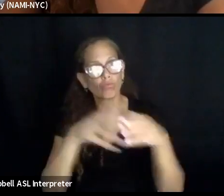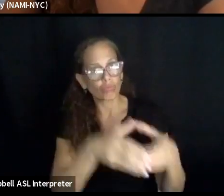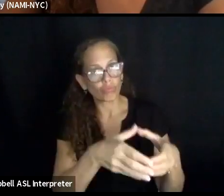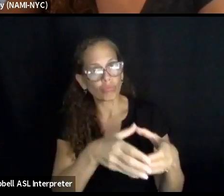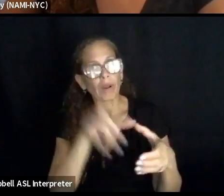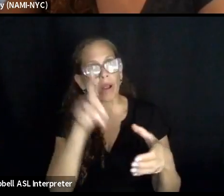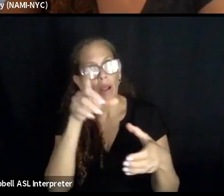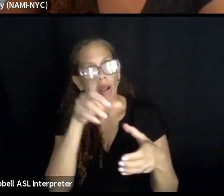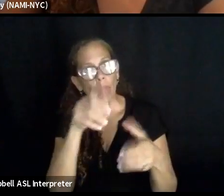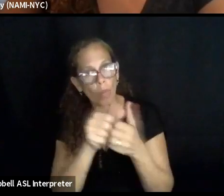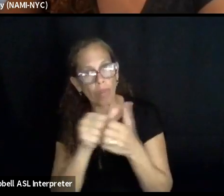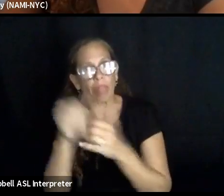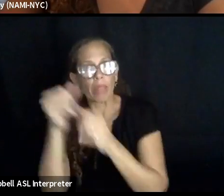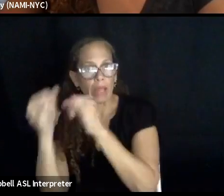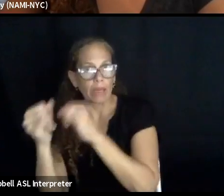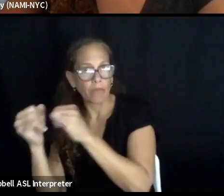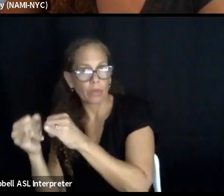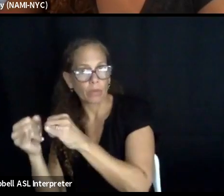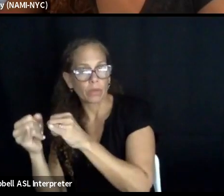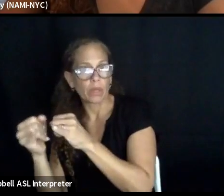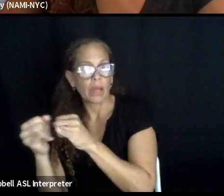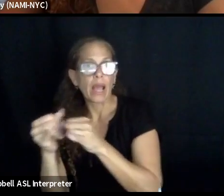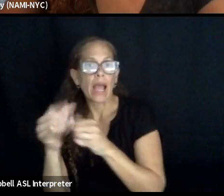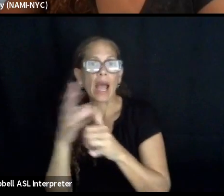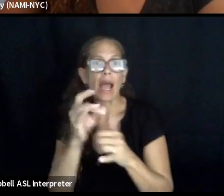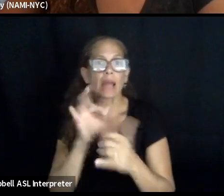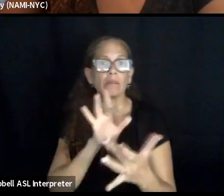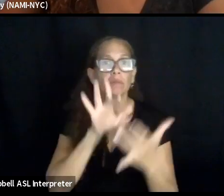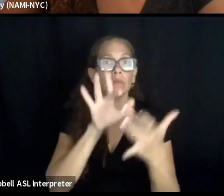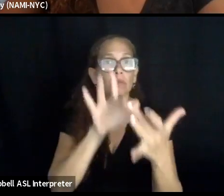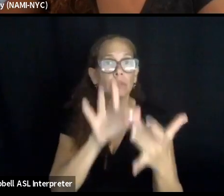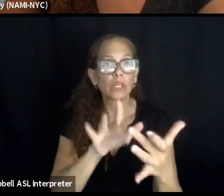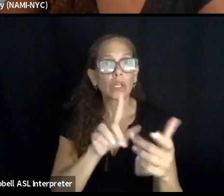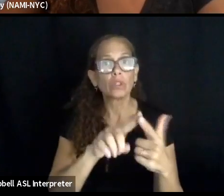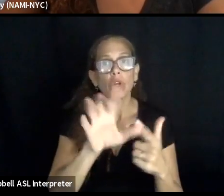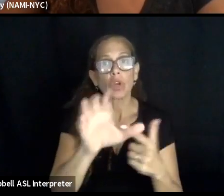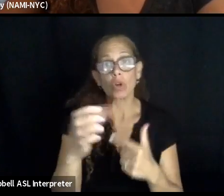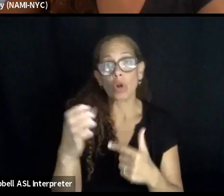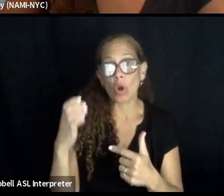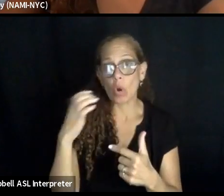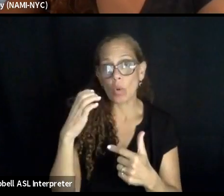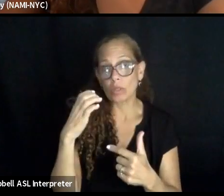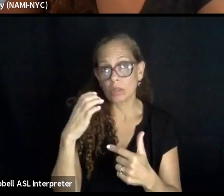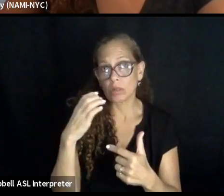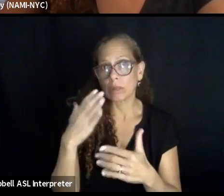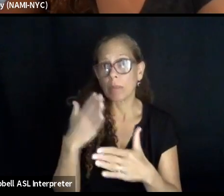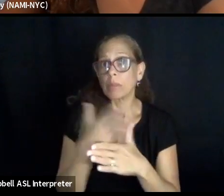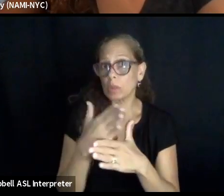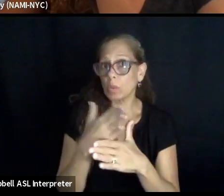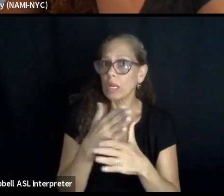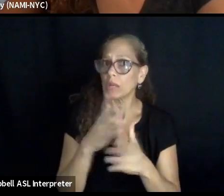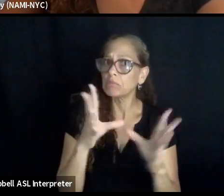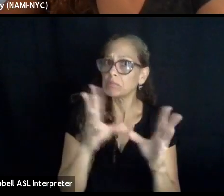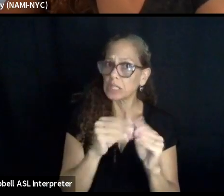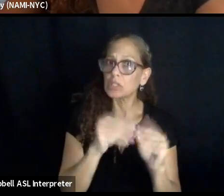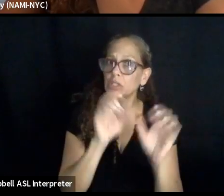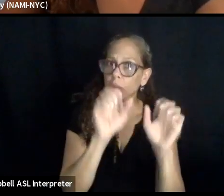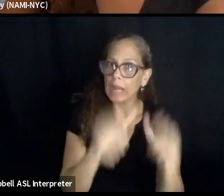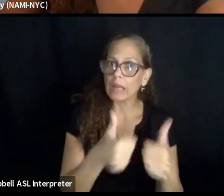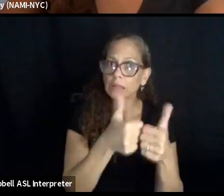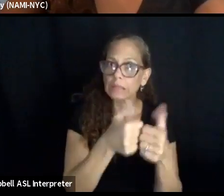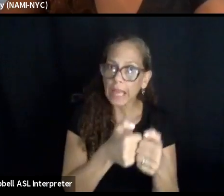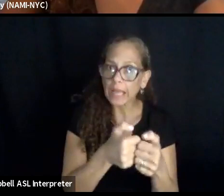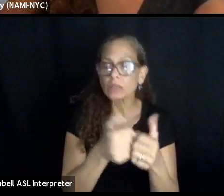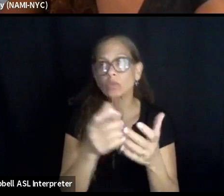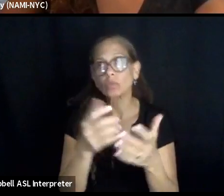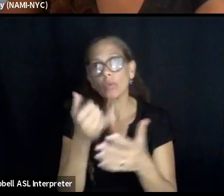also the opportunity to reach out to your coach in between sessions via text or email as well,